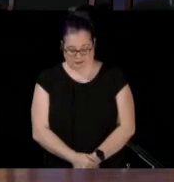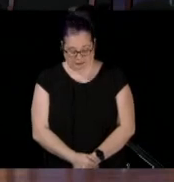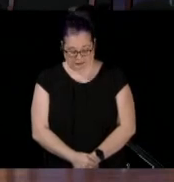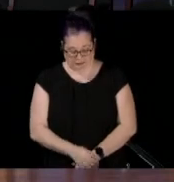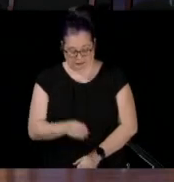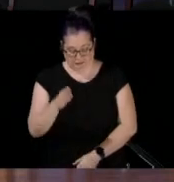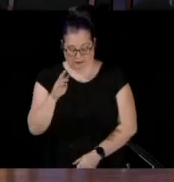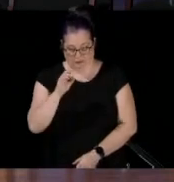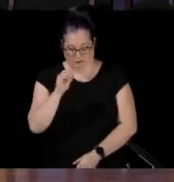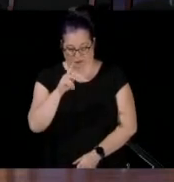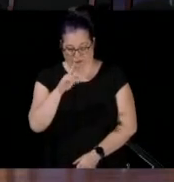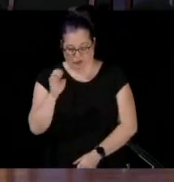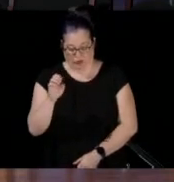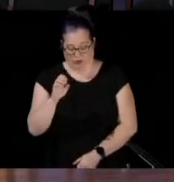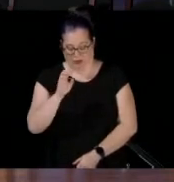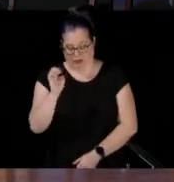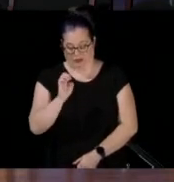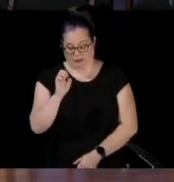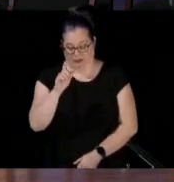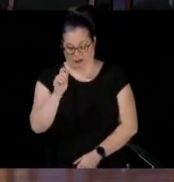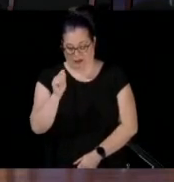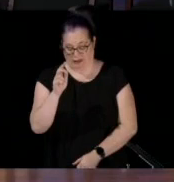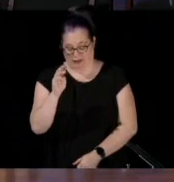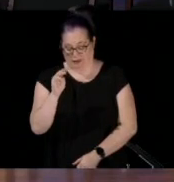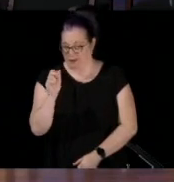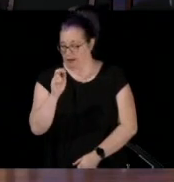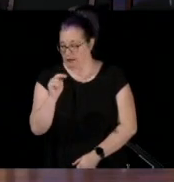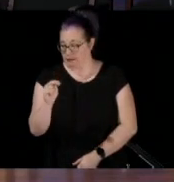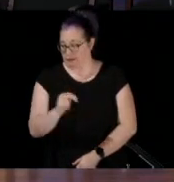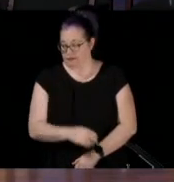Brooke Elizabeth Lawman.